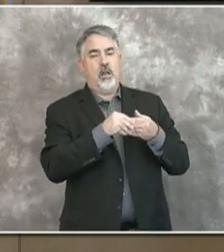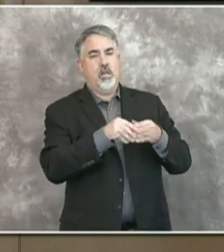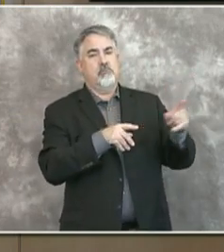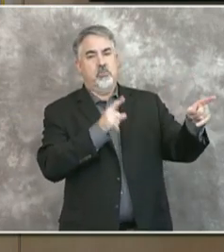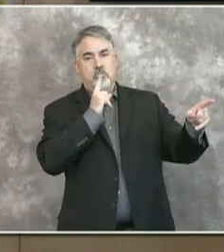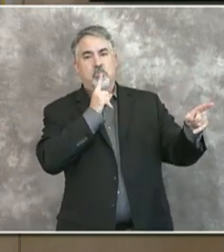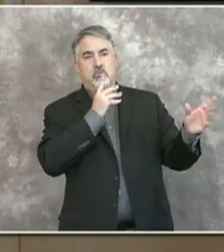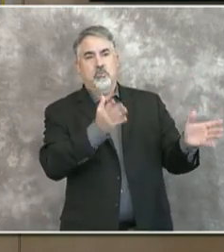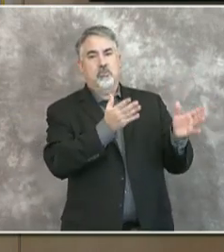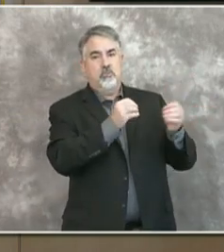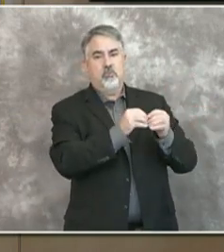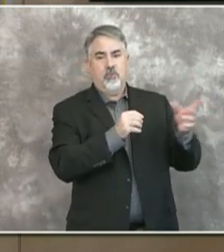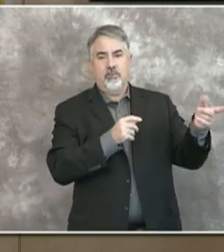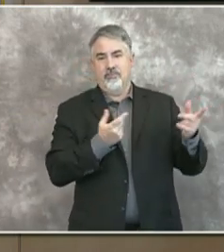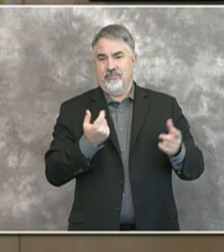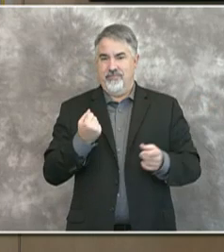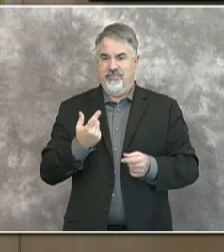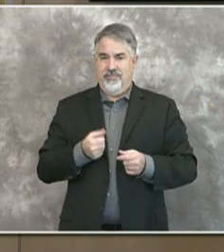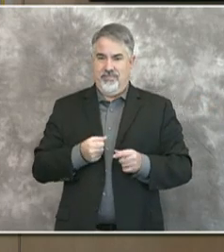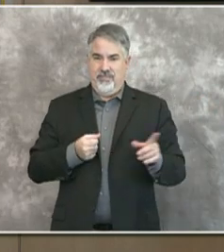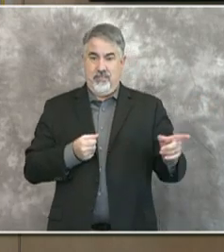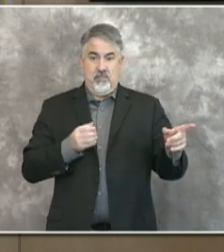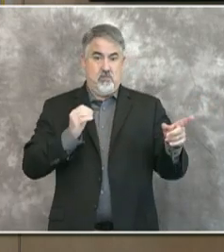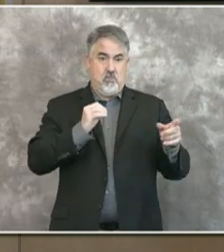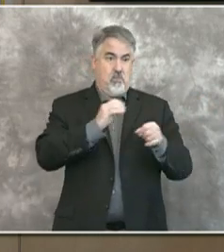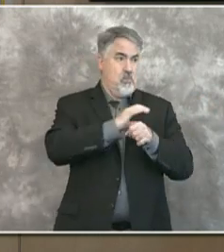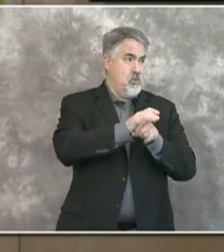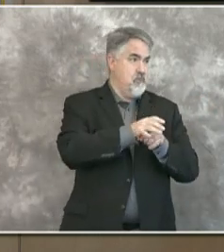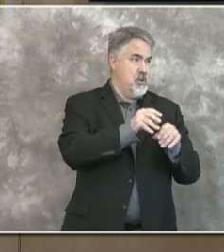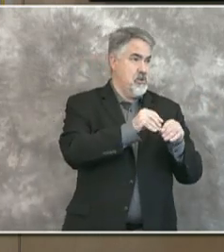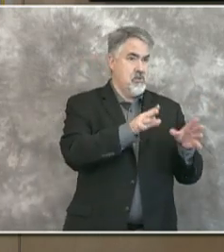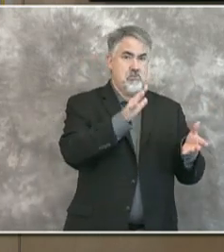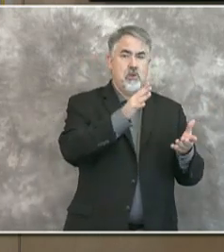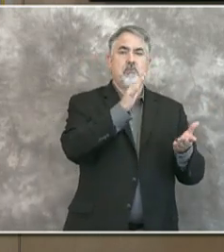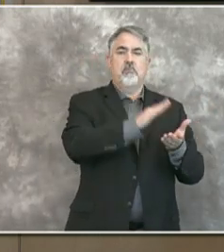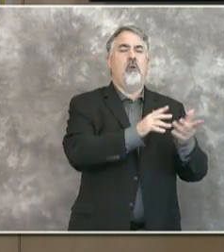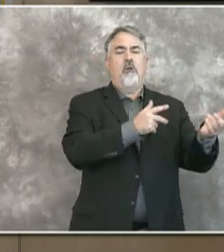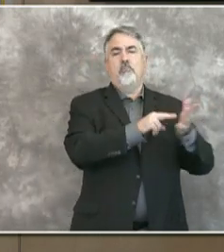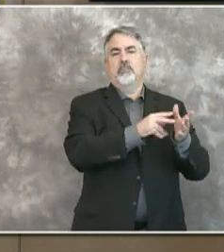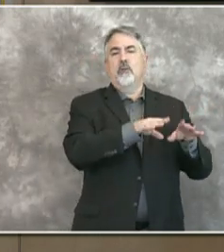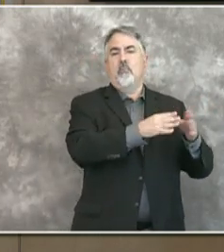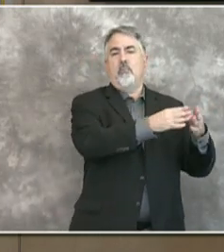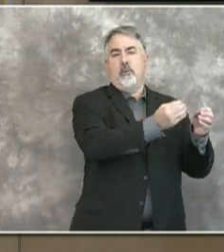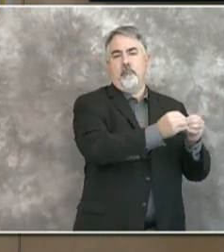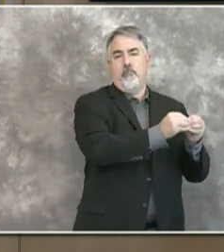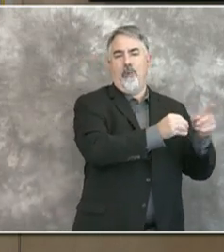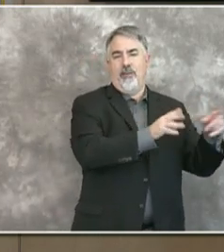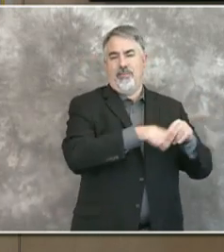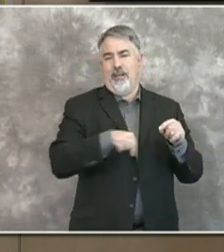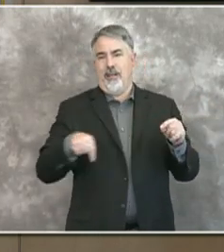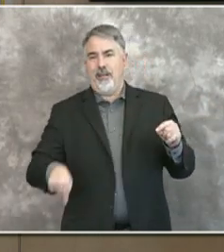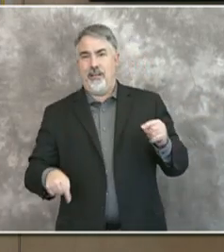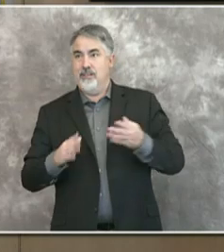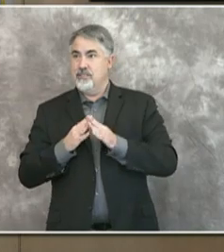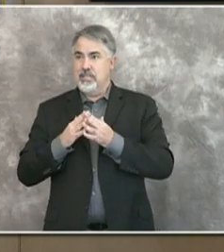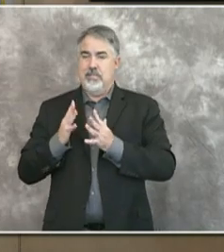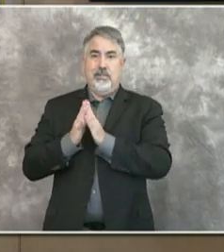but we are continuing to move forward. Now, I'd like to get into, before I get into our charts today,